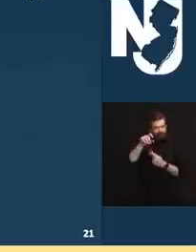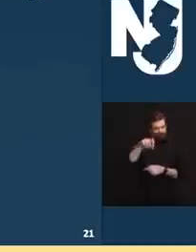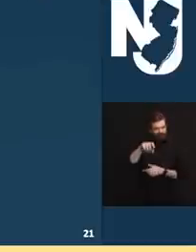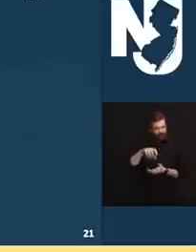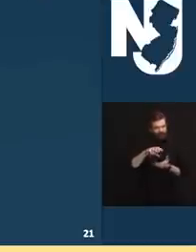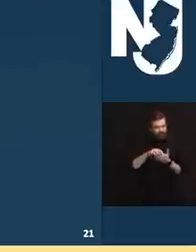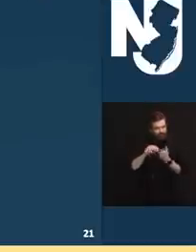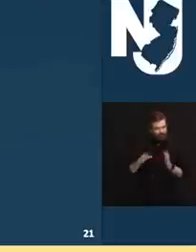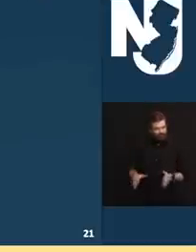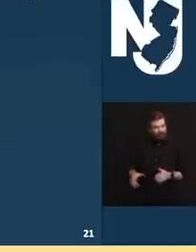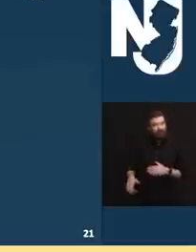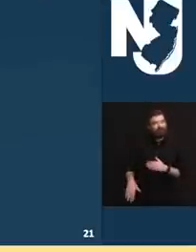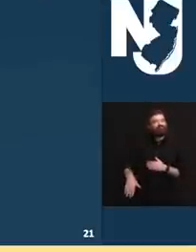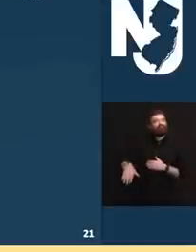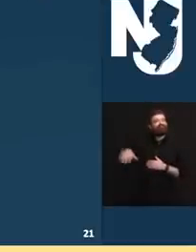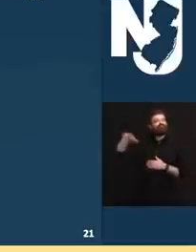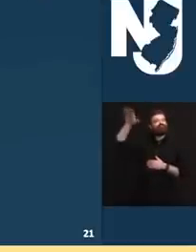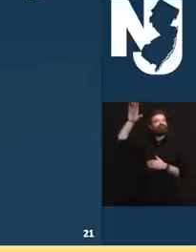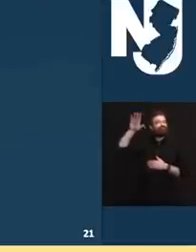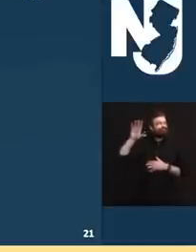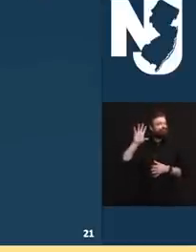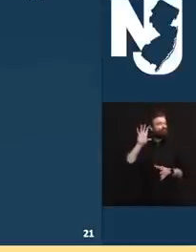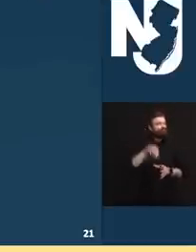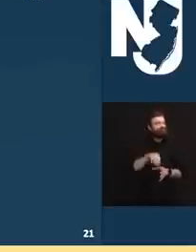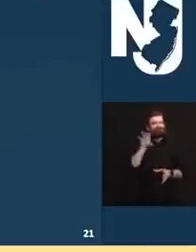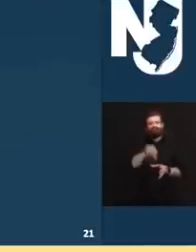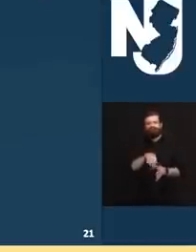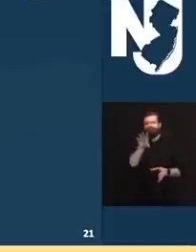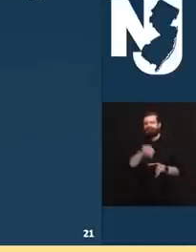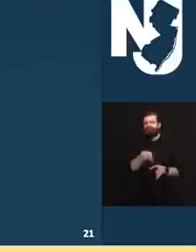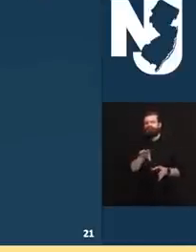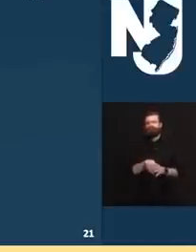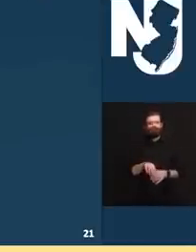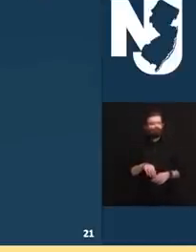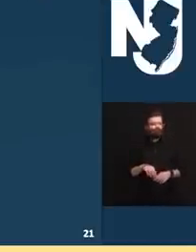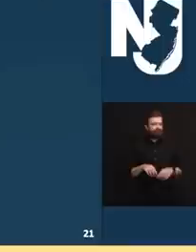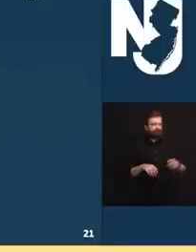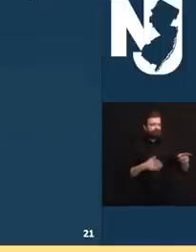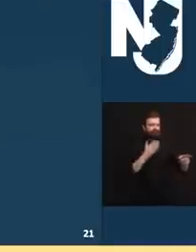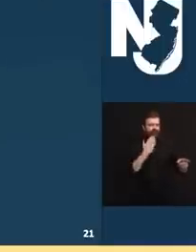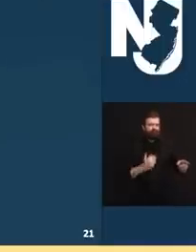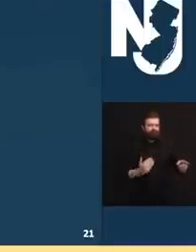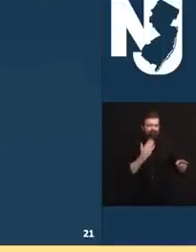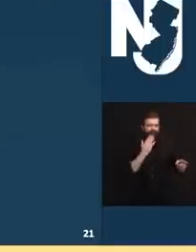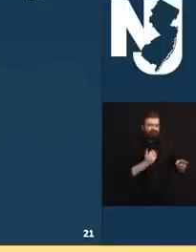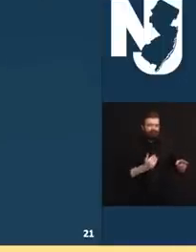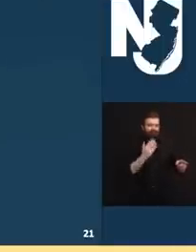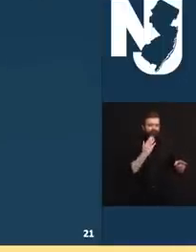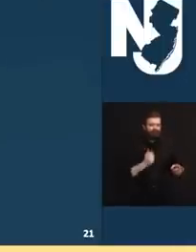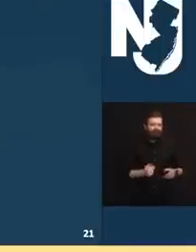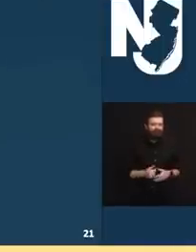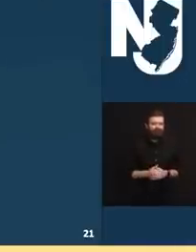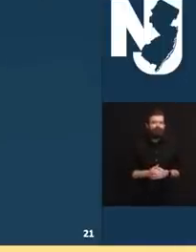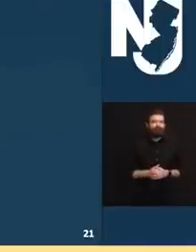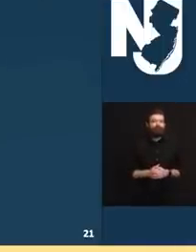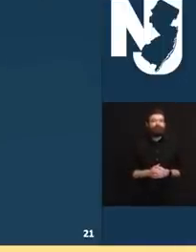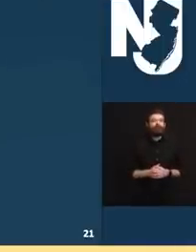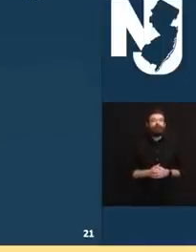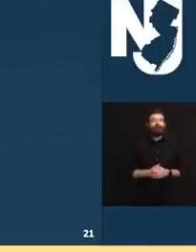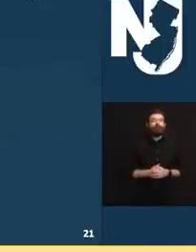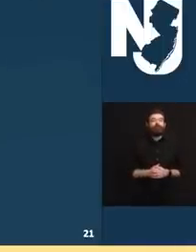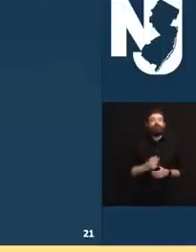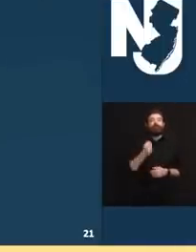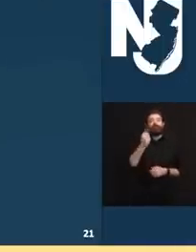importantly, kind adult. That's him on the lower left, by the way. Within a span of 12 days,